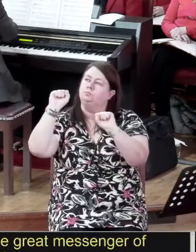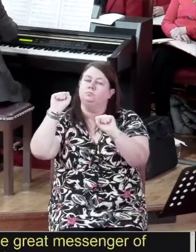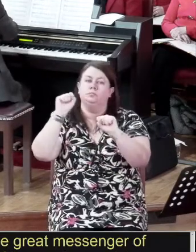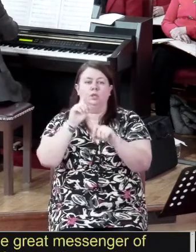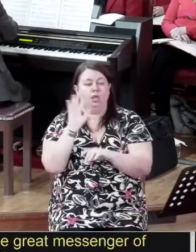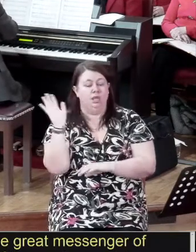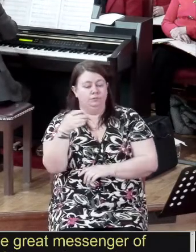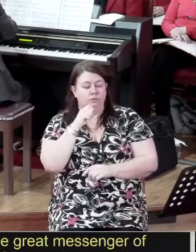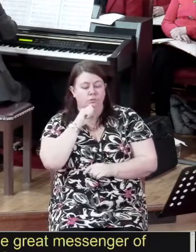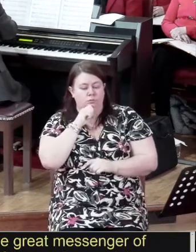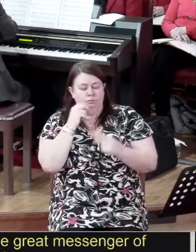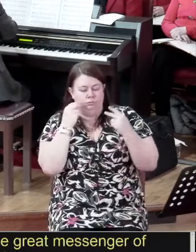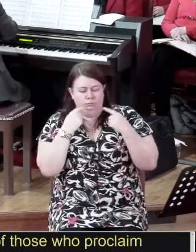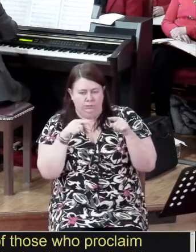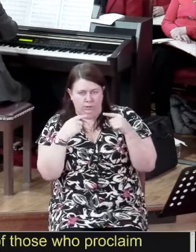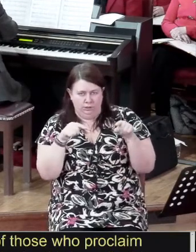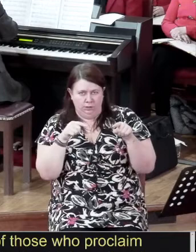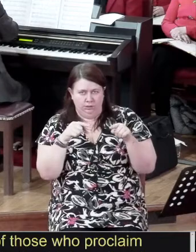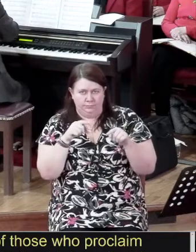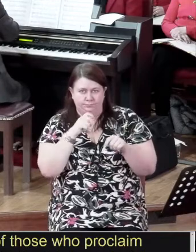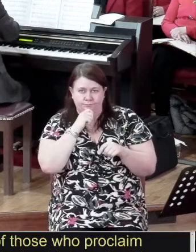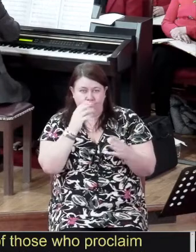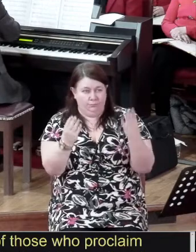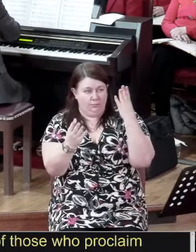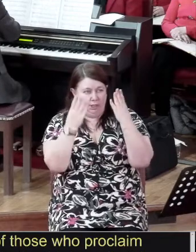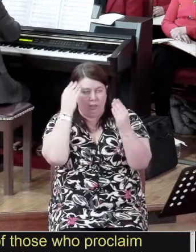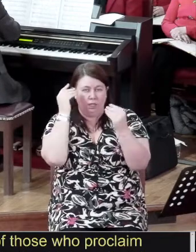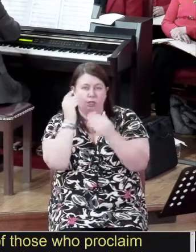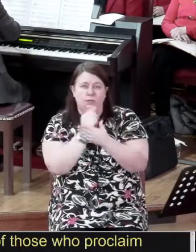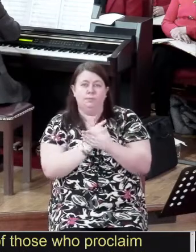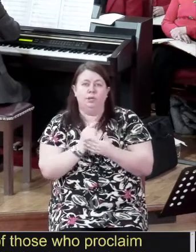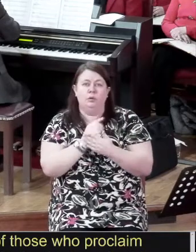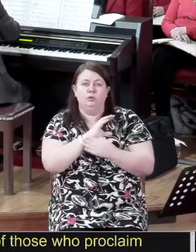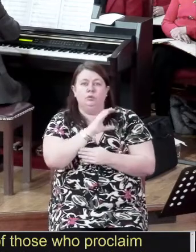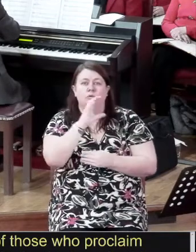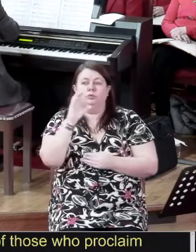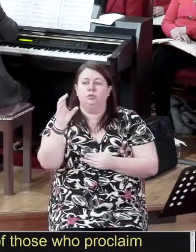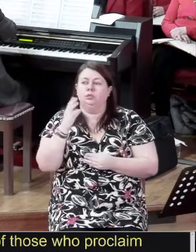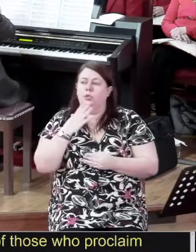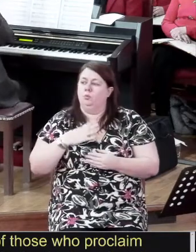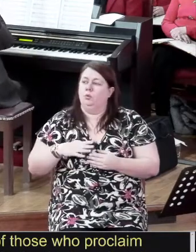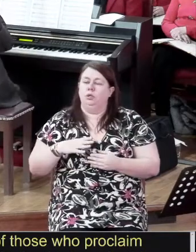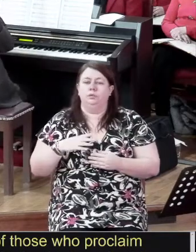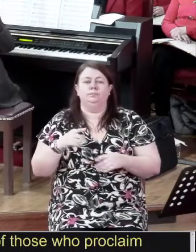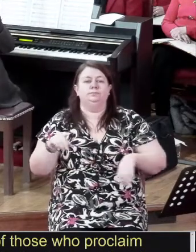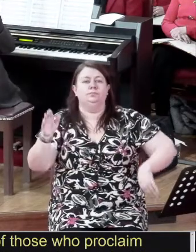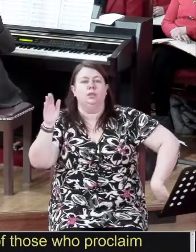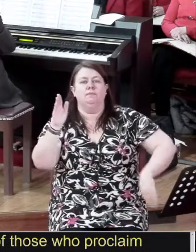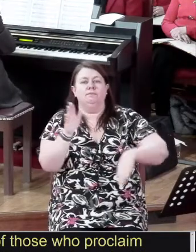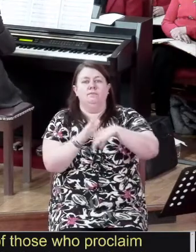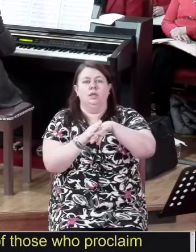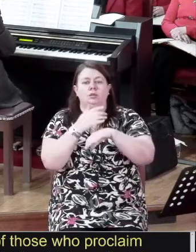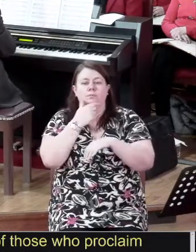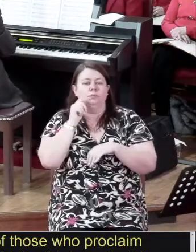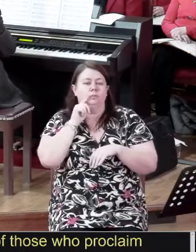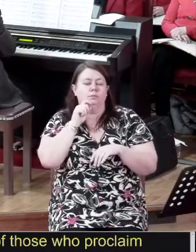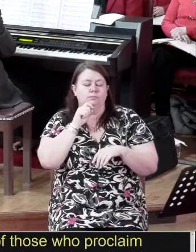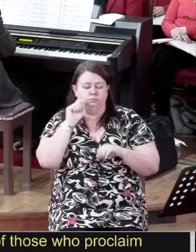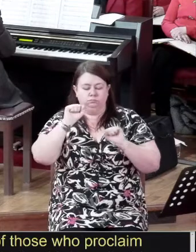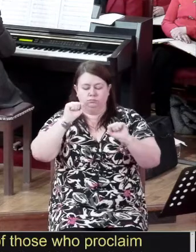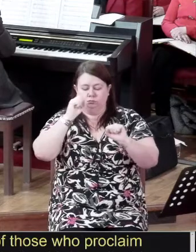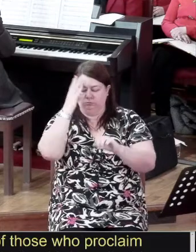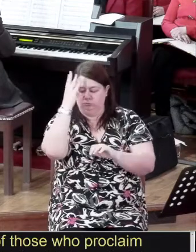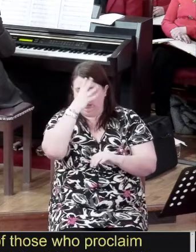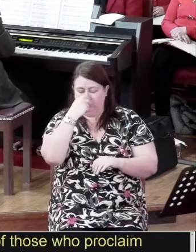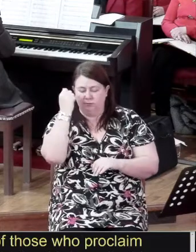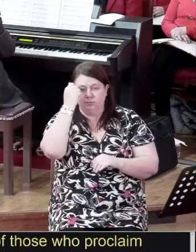teach and all who learn in our colleges, that the church may be furnished with ministers who are filled with your Spirit and devoted to your